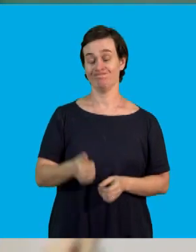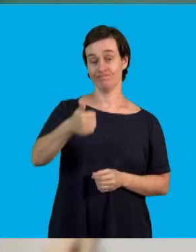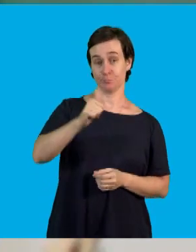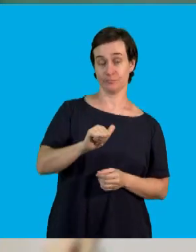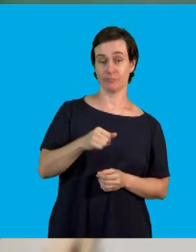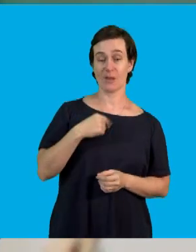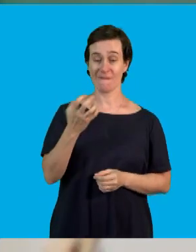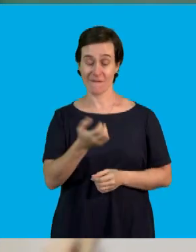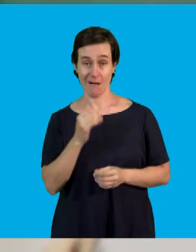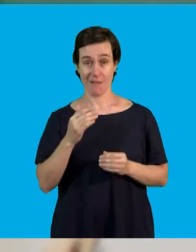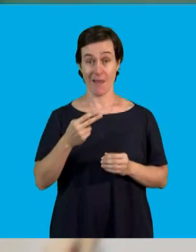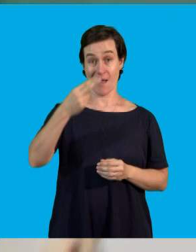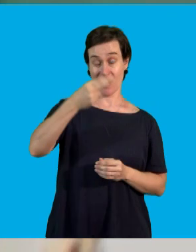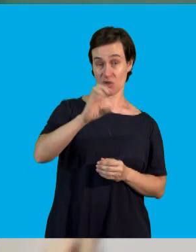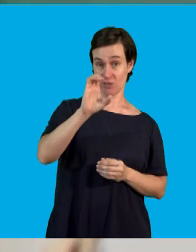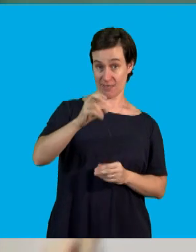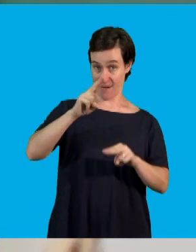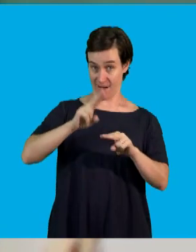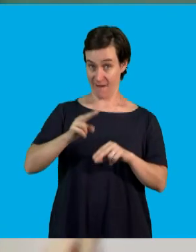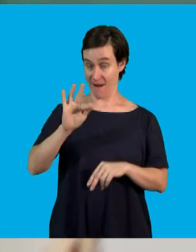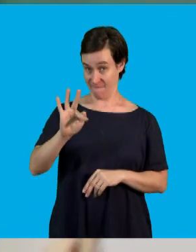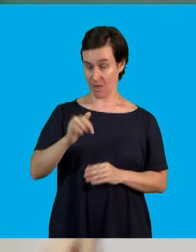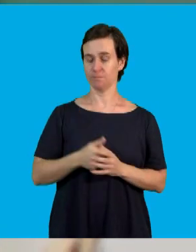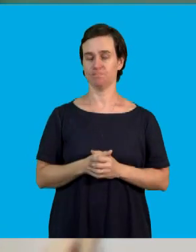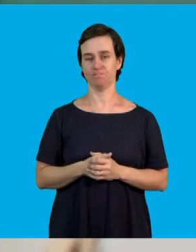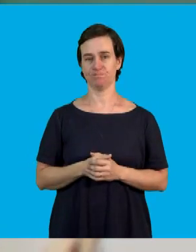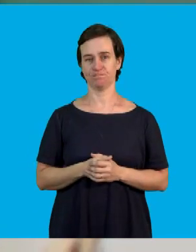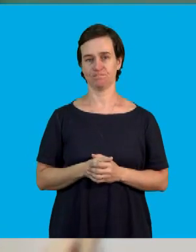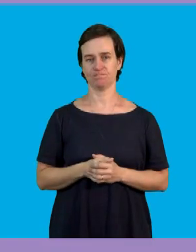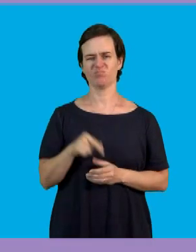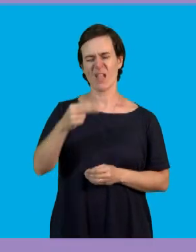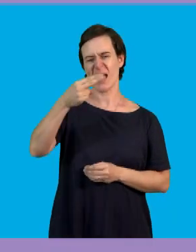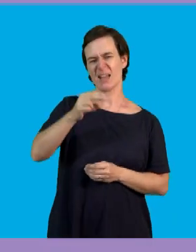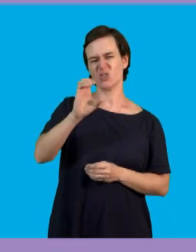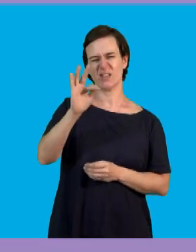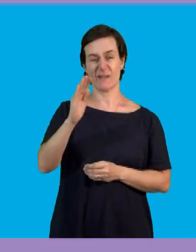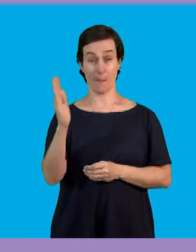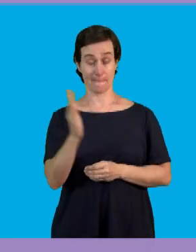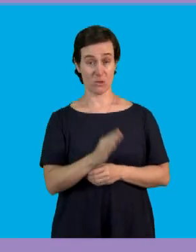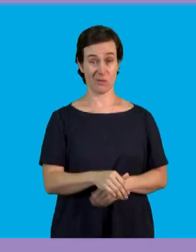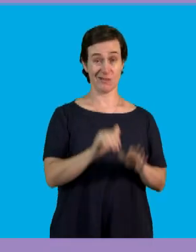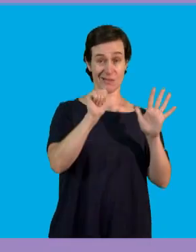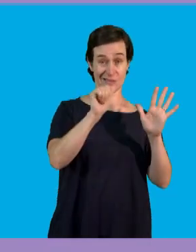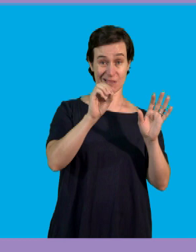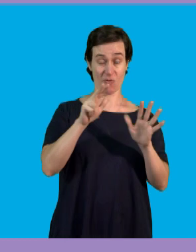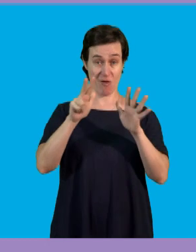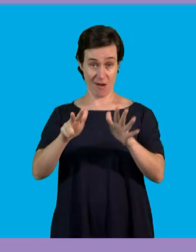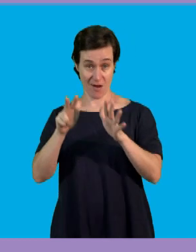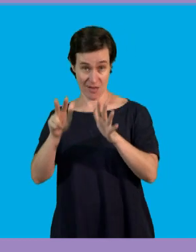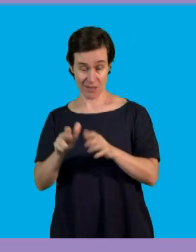common factor. So now we are going to be finding the highest common factor between 618